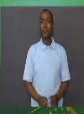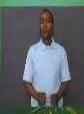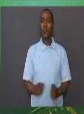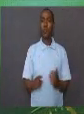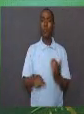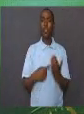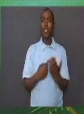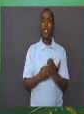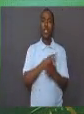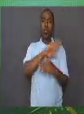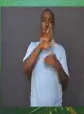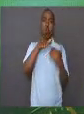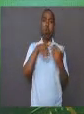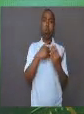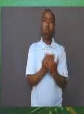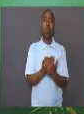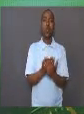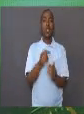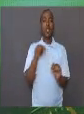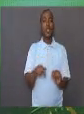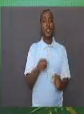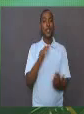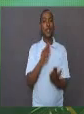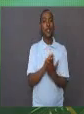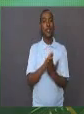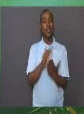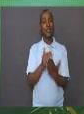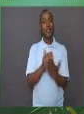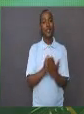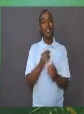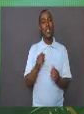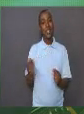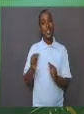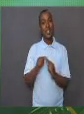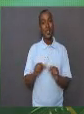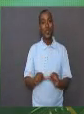This is all for our lesson today. Until next